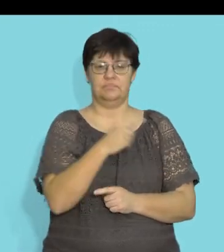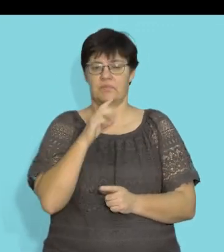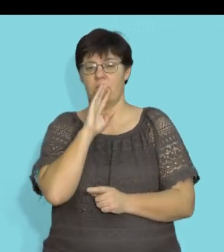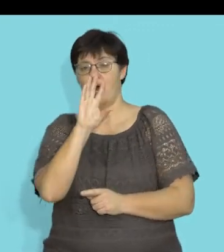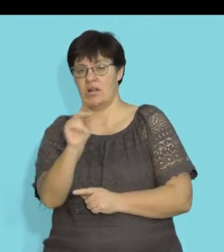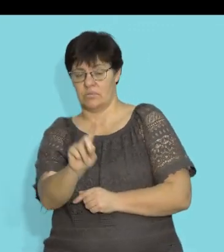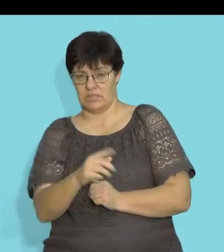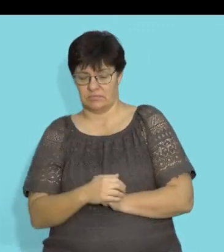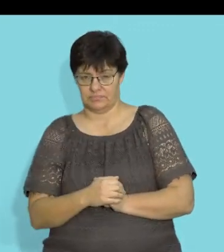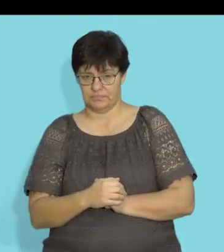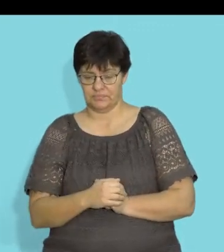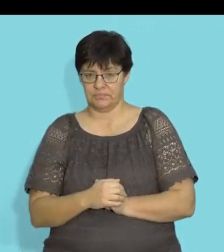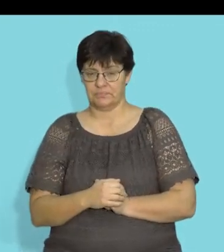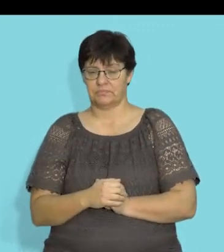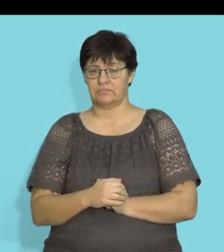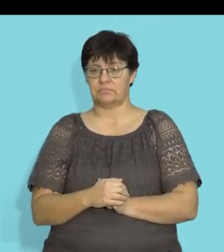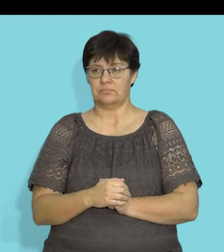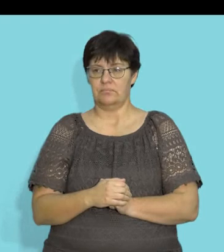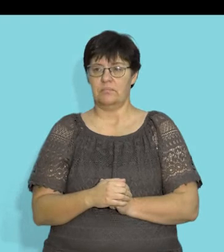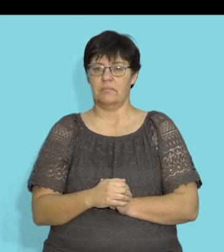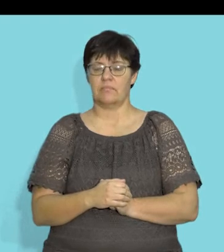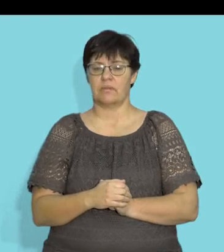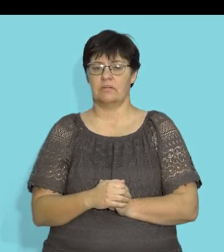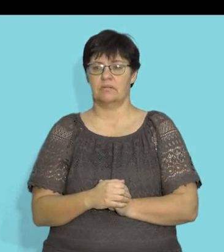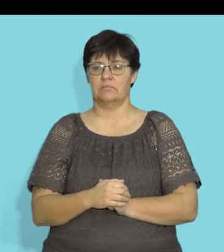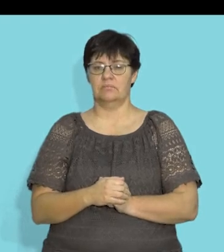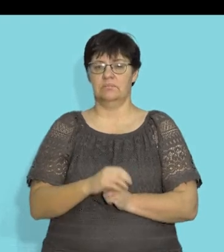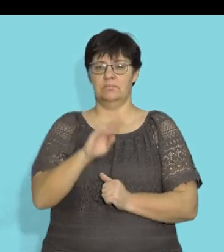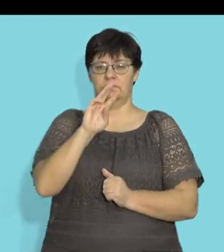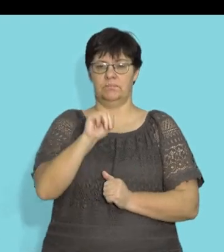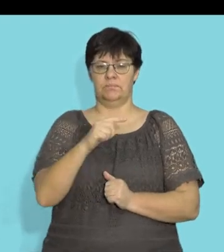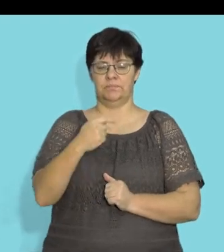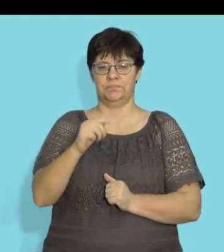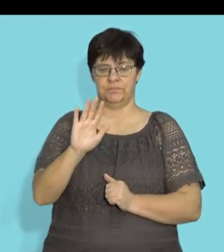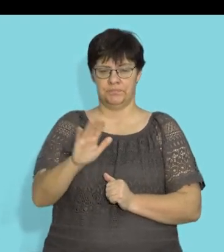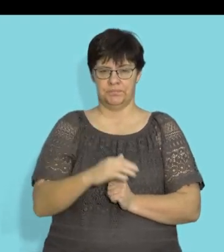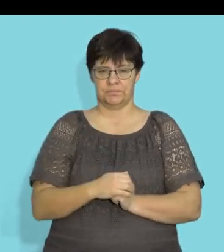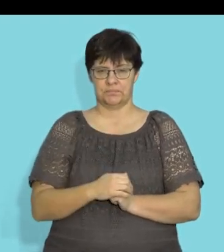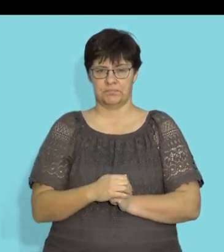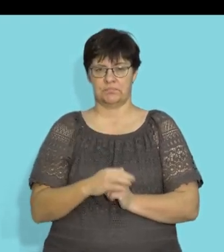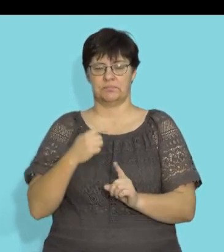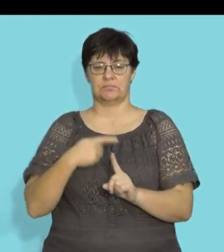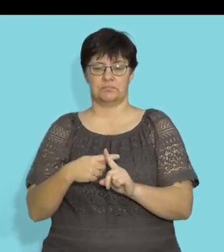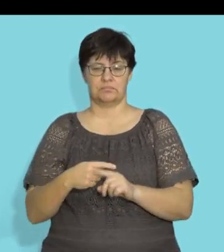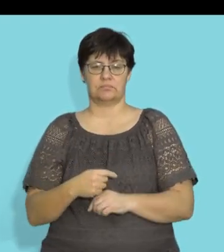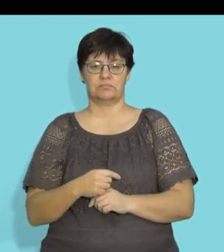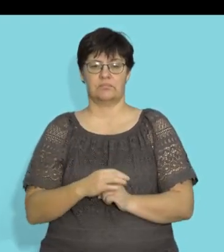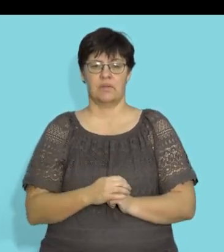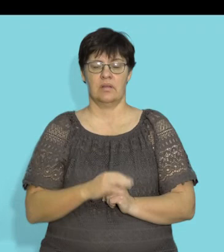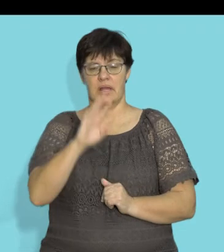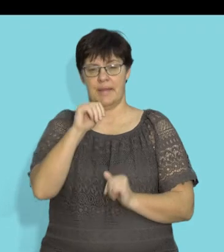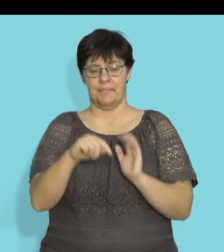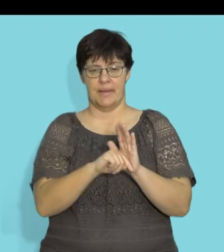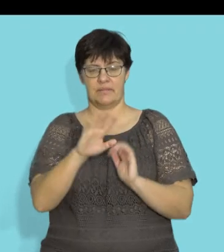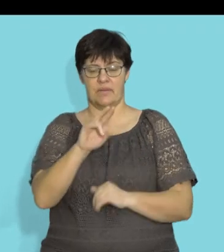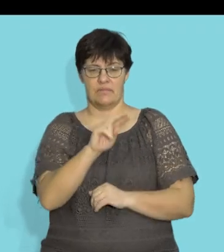was asked. So we know the pattern was given to you as m minus 5 plus